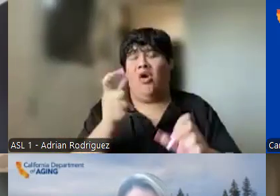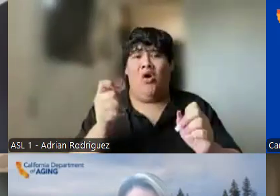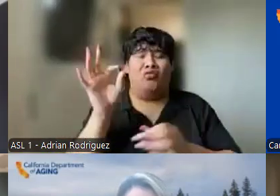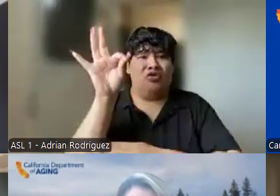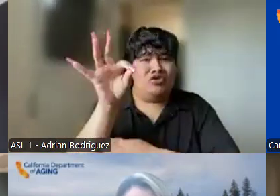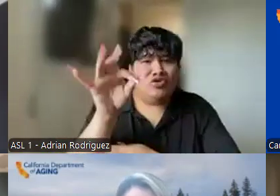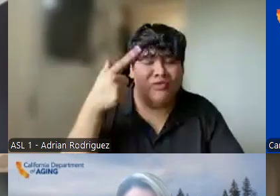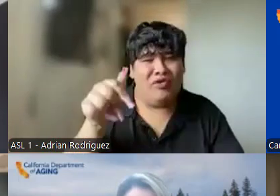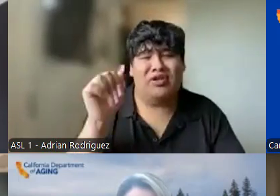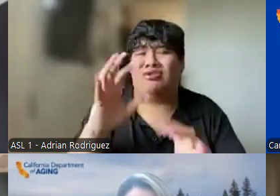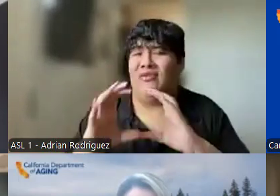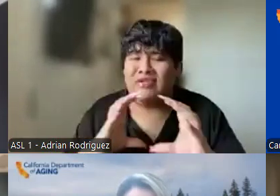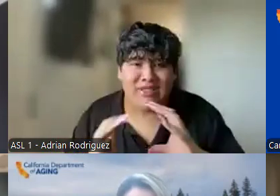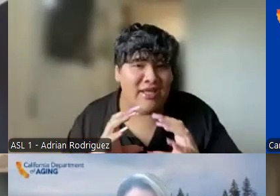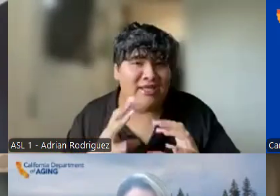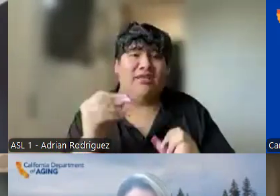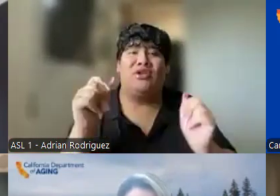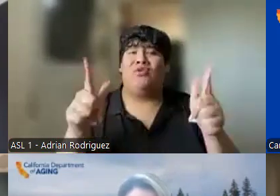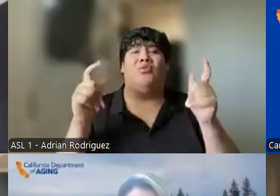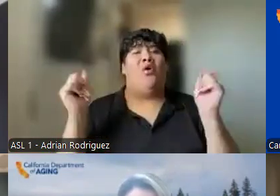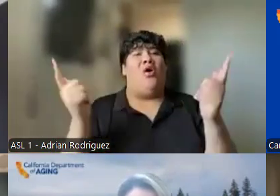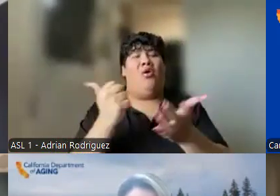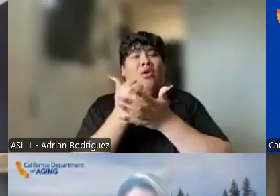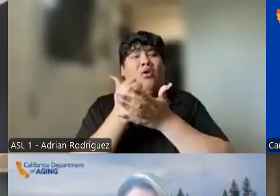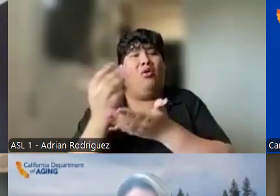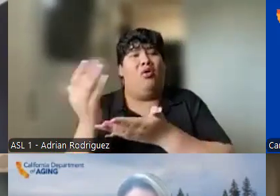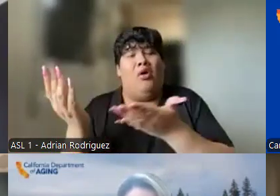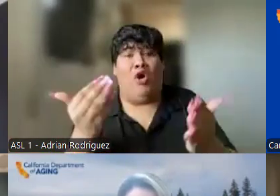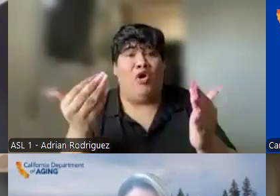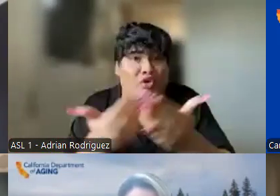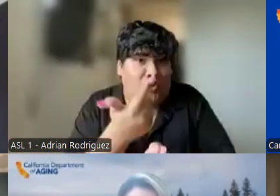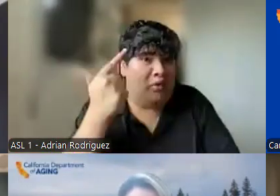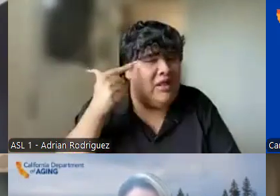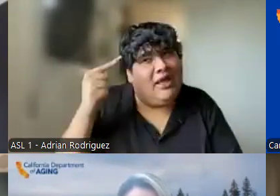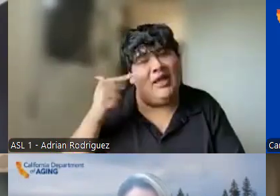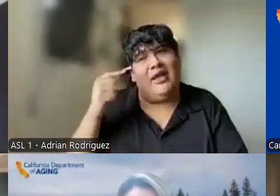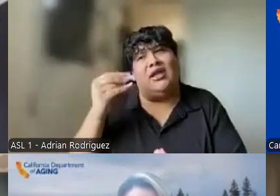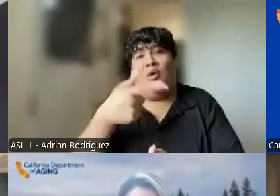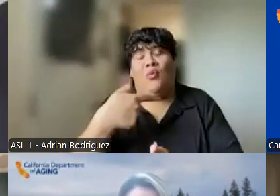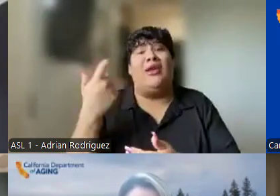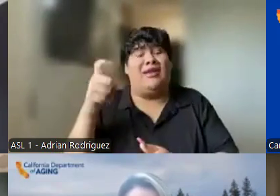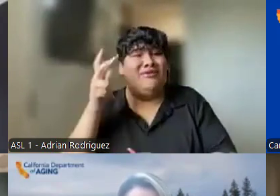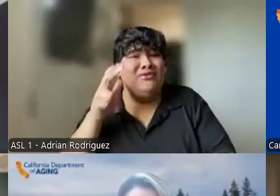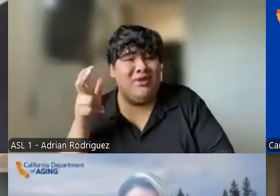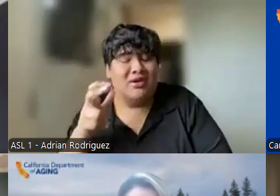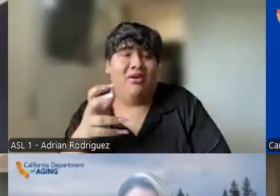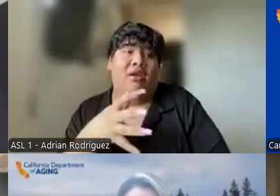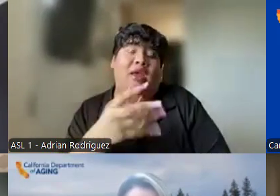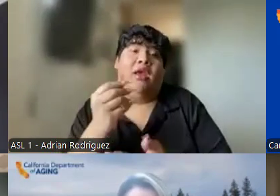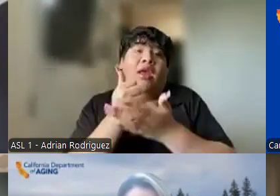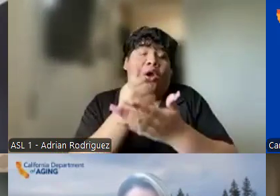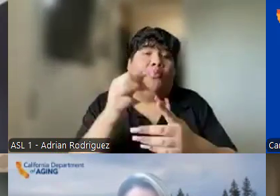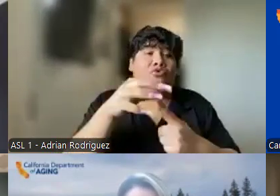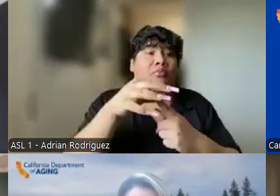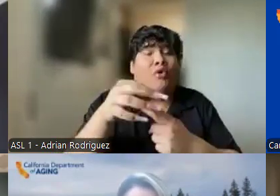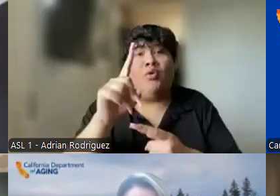to the conversation, and you all brought new thinking that we need to hear, and helped point us in the